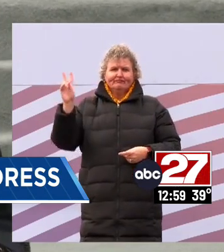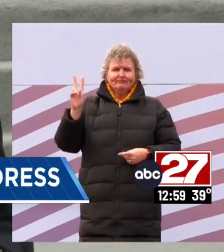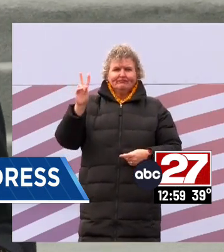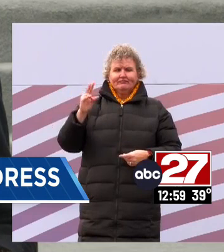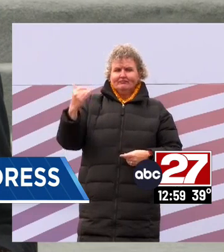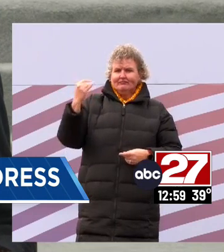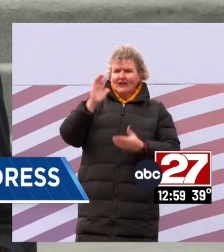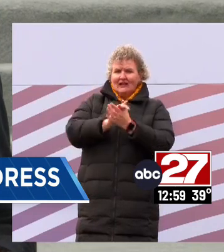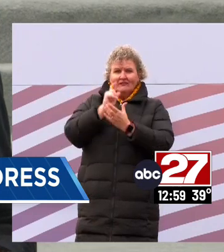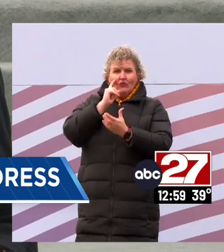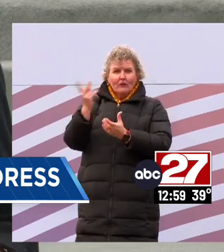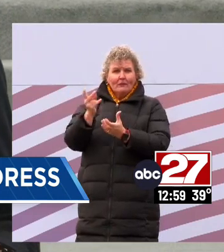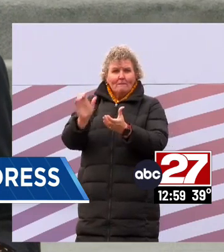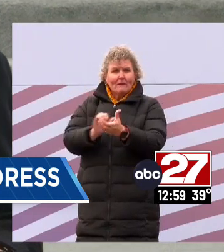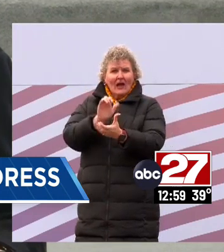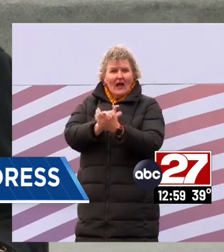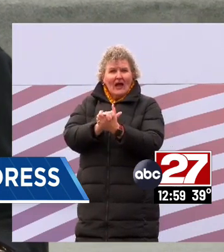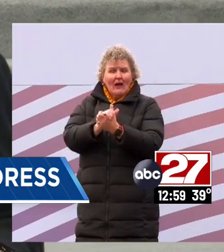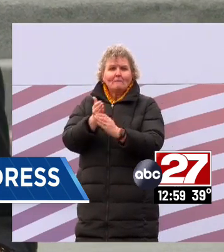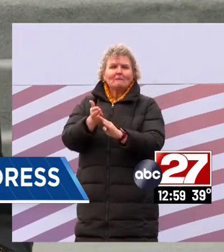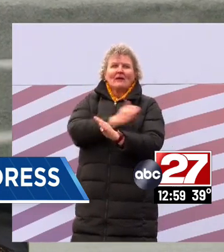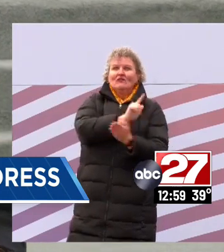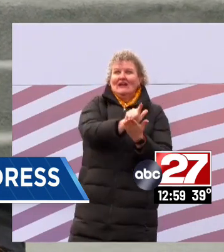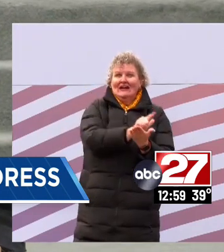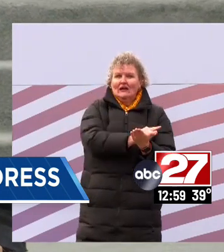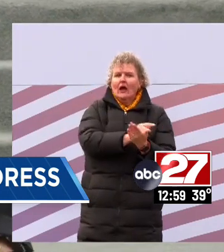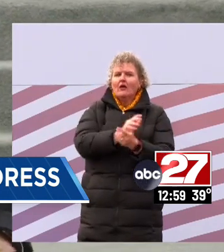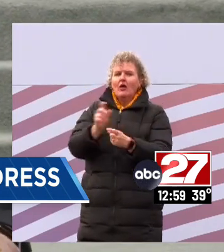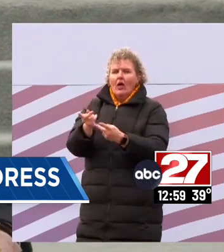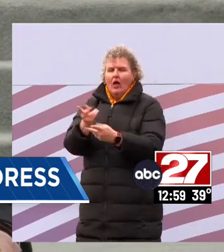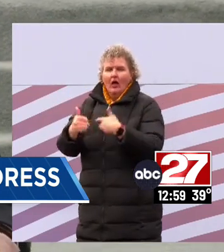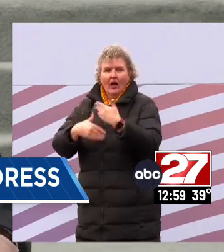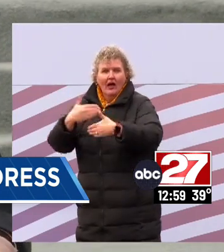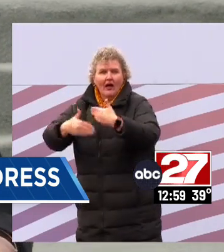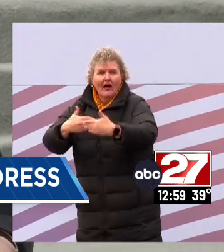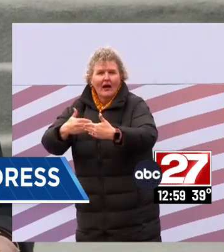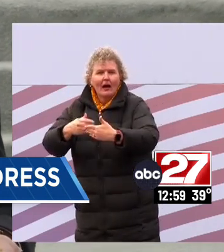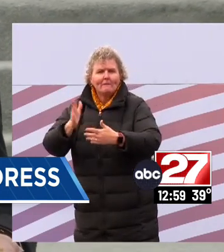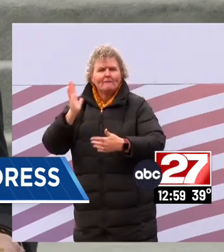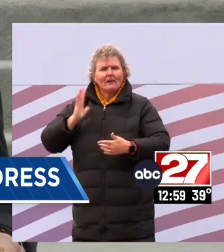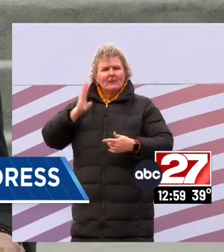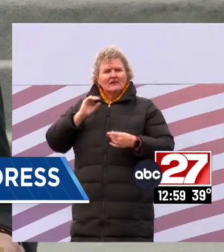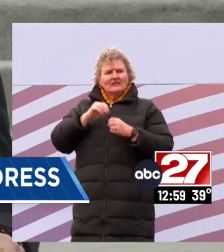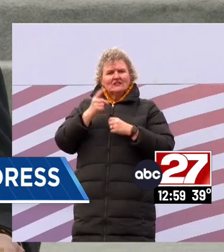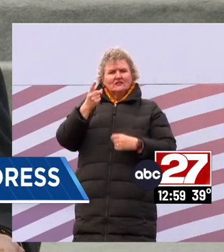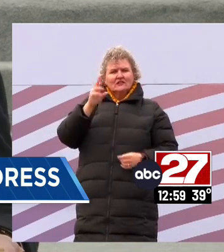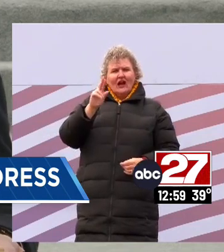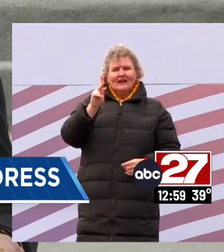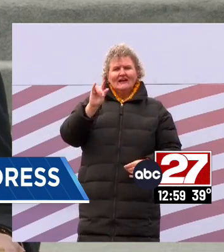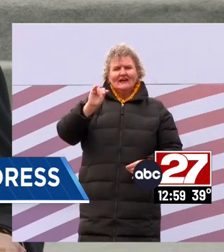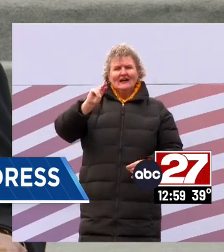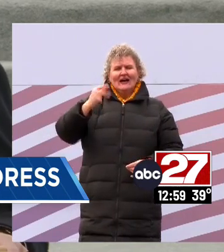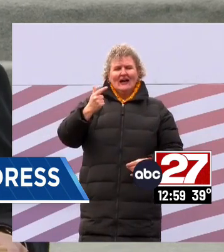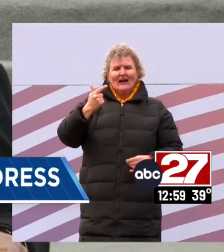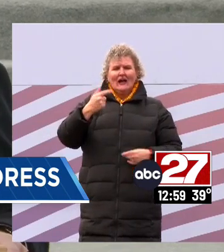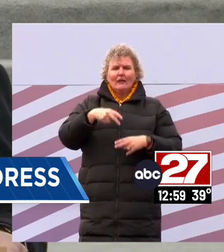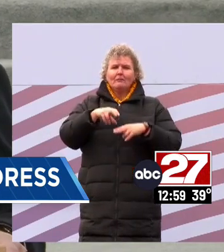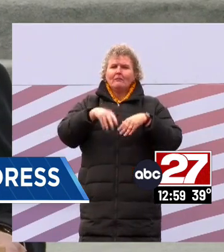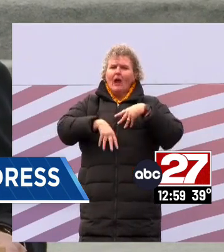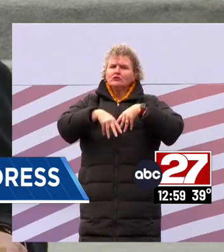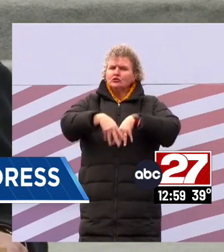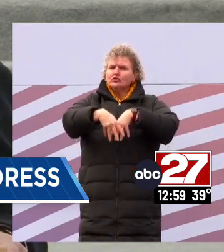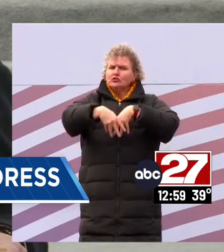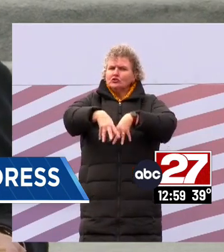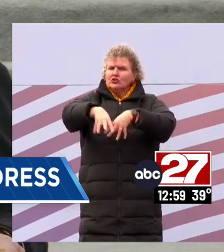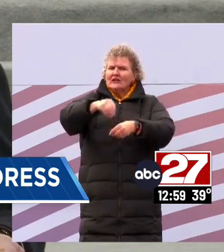and sparked a movement. Like those who marched with Dr. King at Girard College during the Civil Rights Movement to